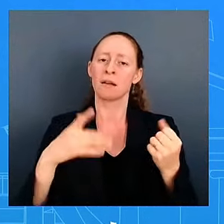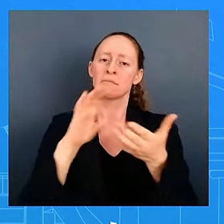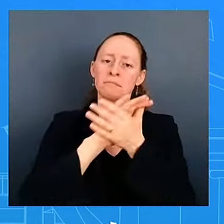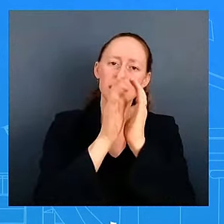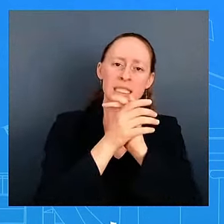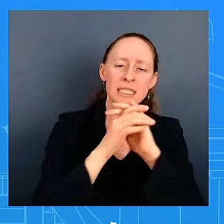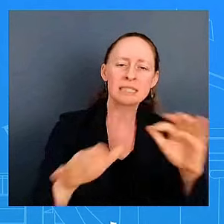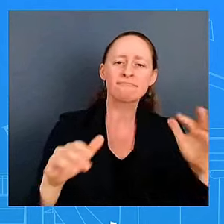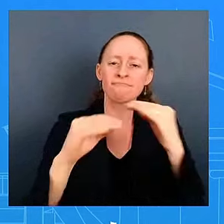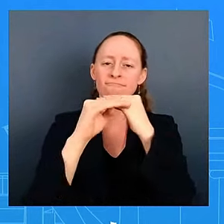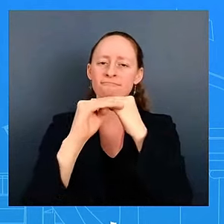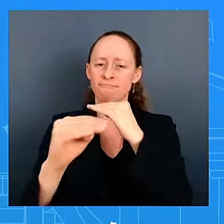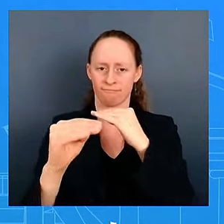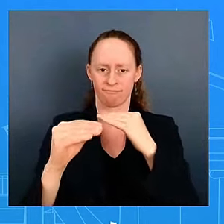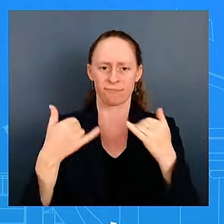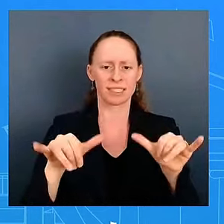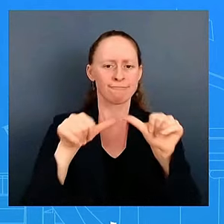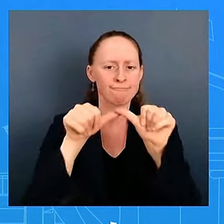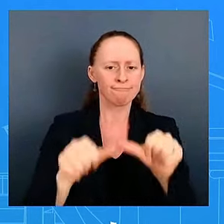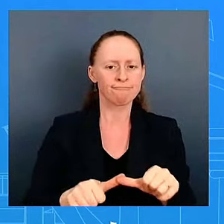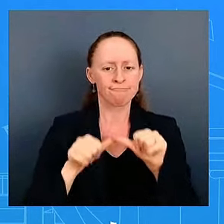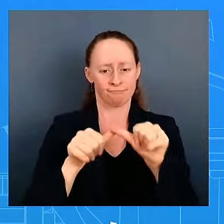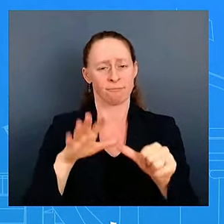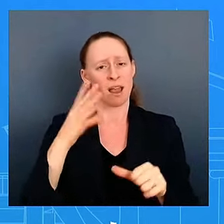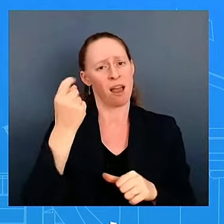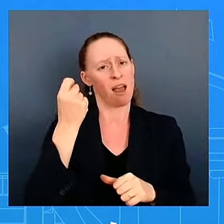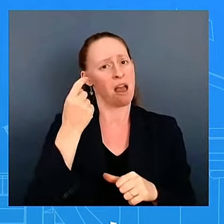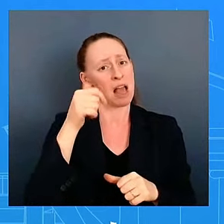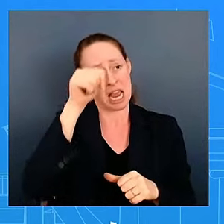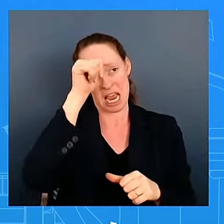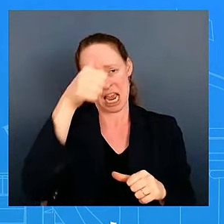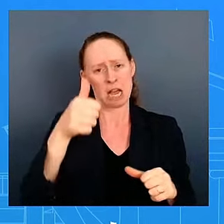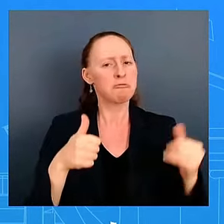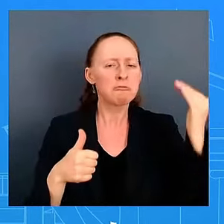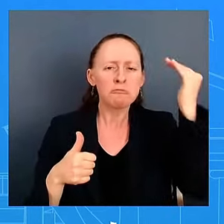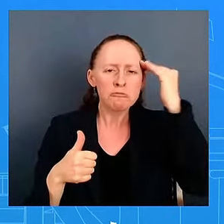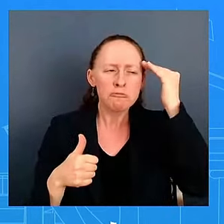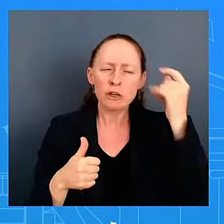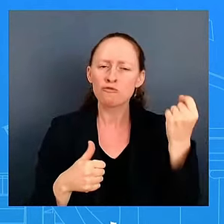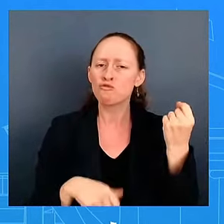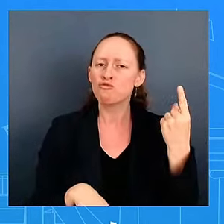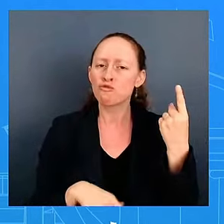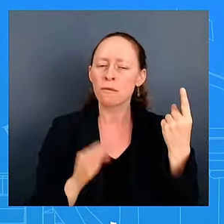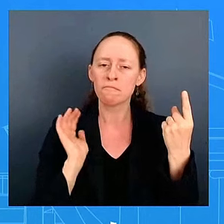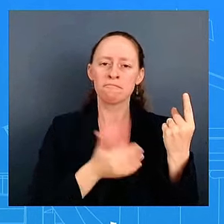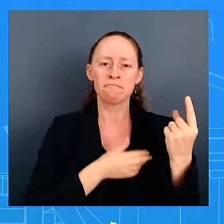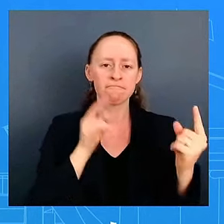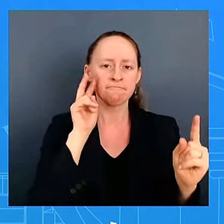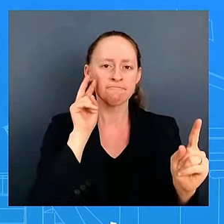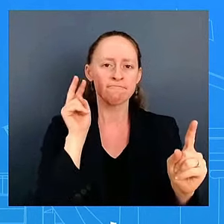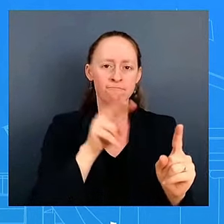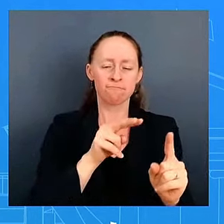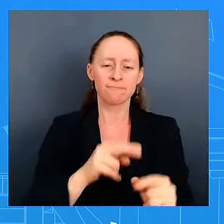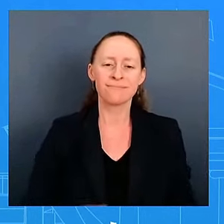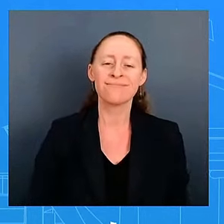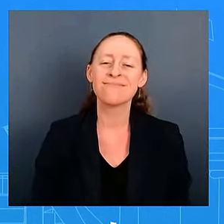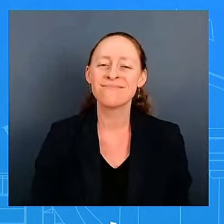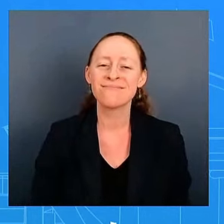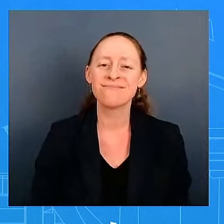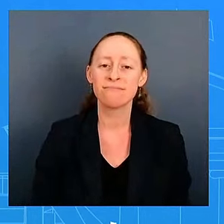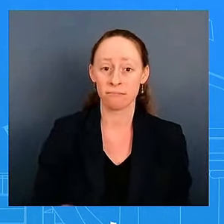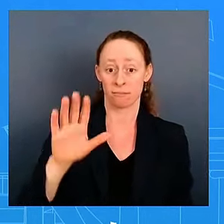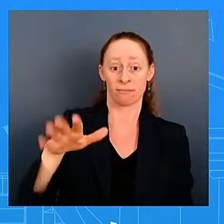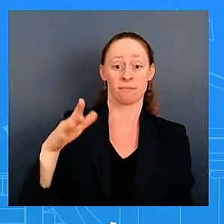India's longstanding relationship with Russia gives it the ability to urge the President Putin, to end his brutal war,